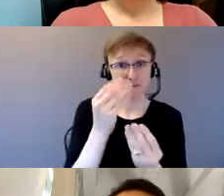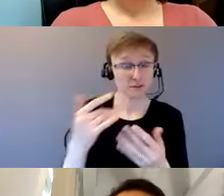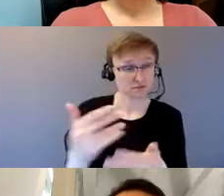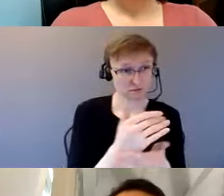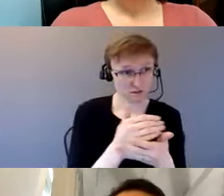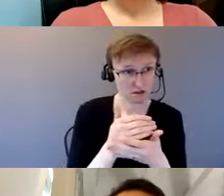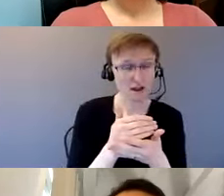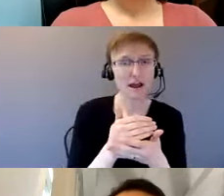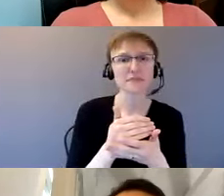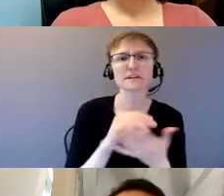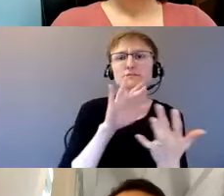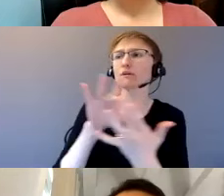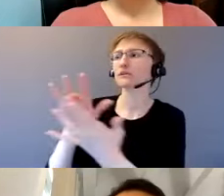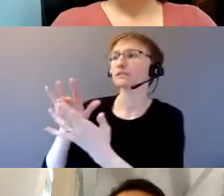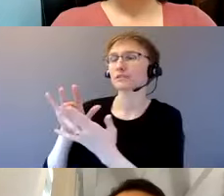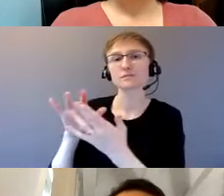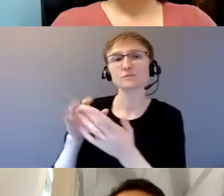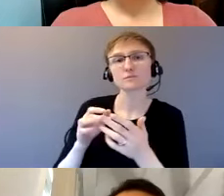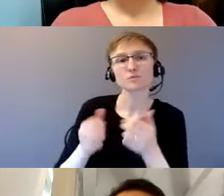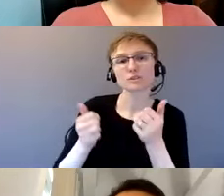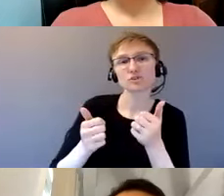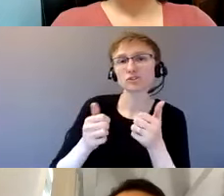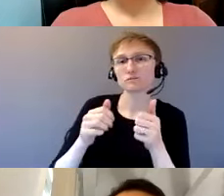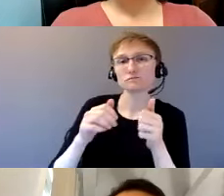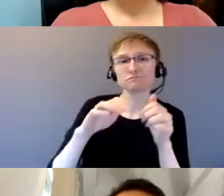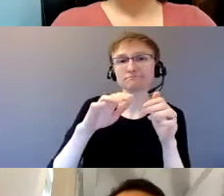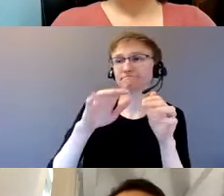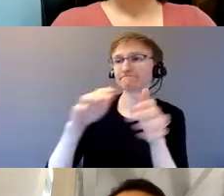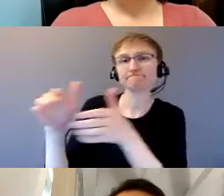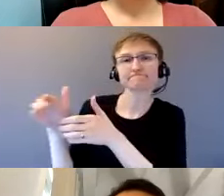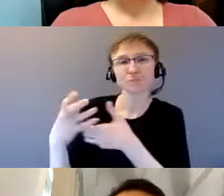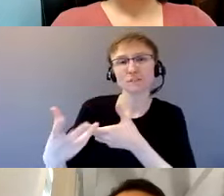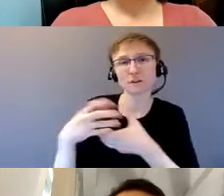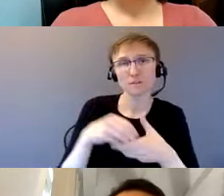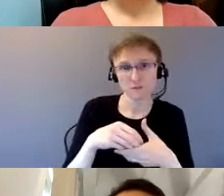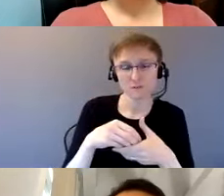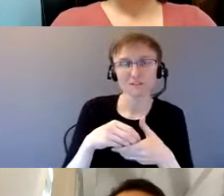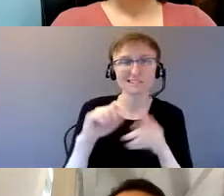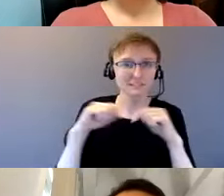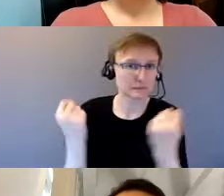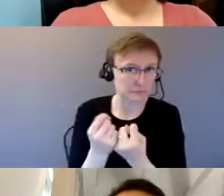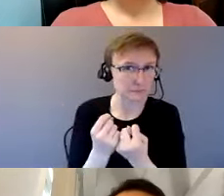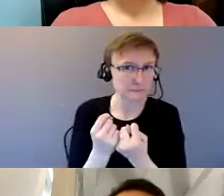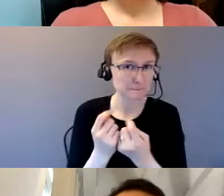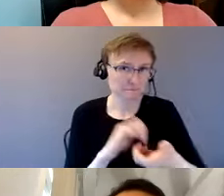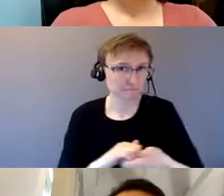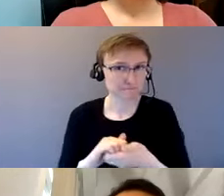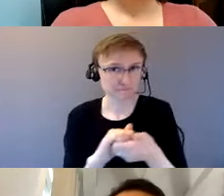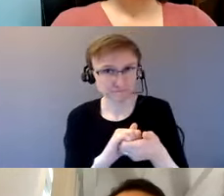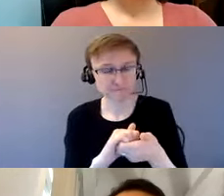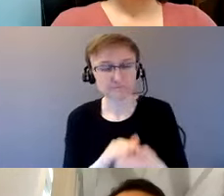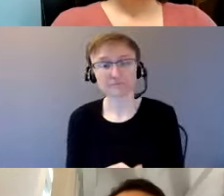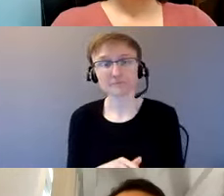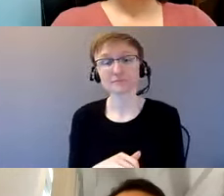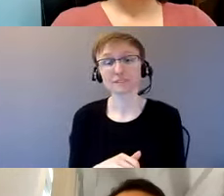to that interdisciplinary team and working collaboratively as a community. Like Candace said, we do often work